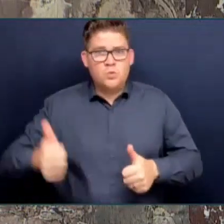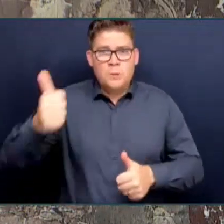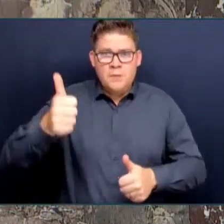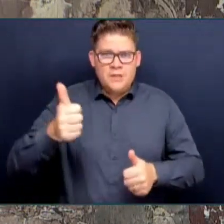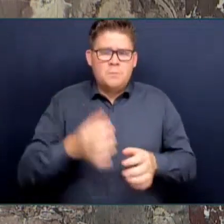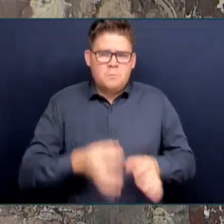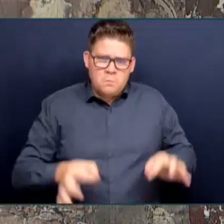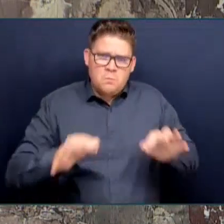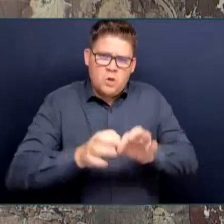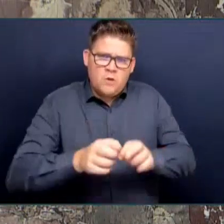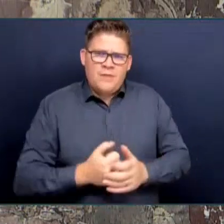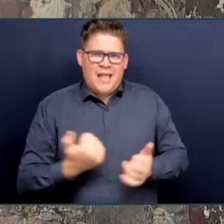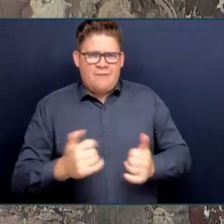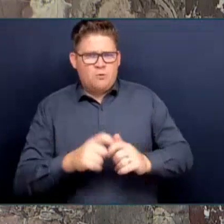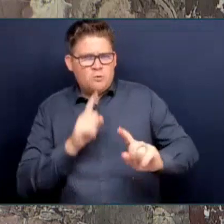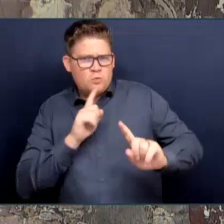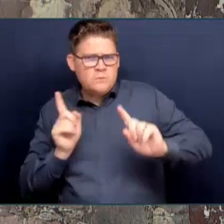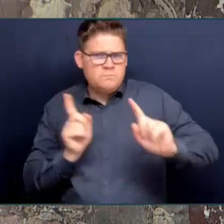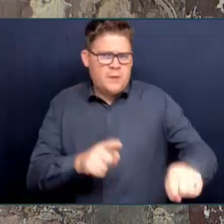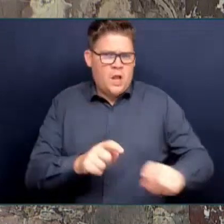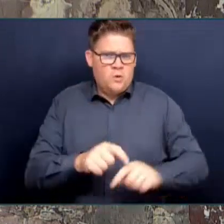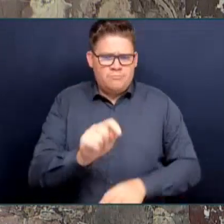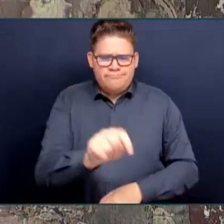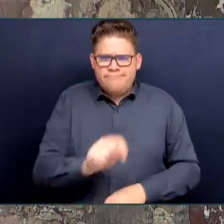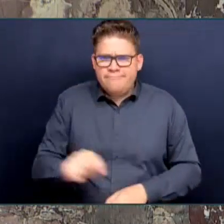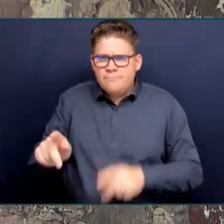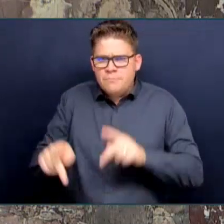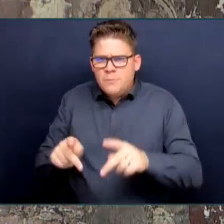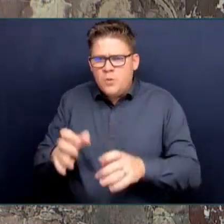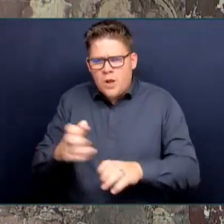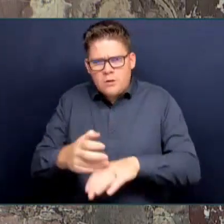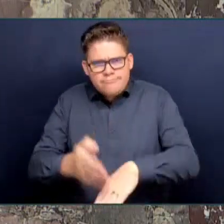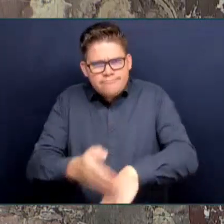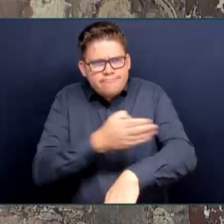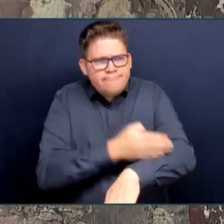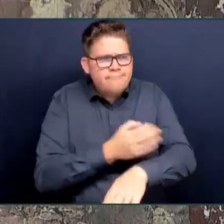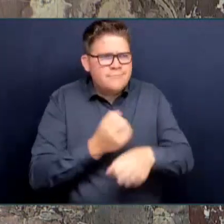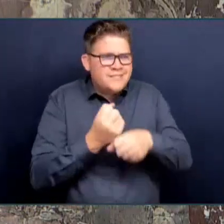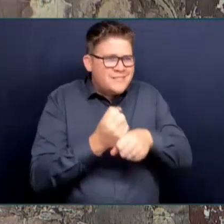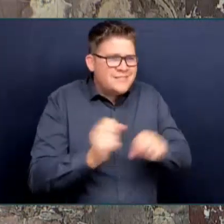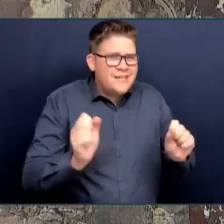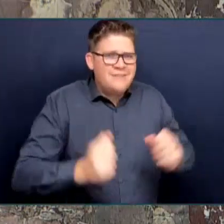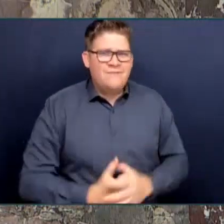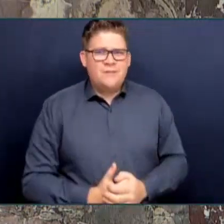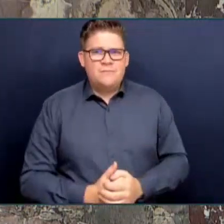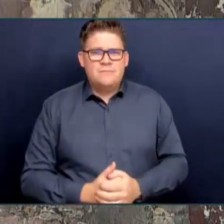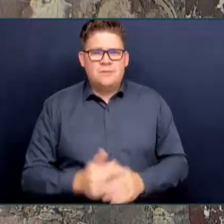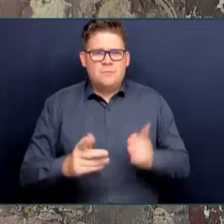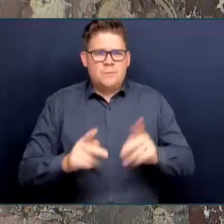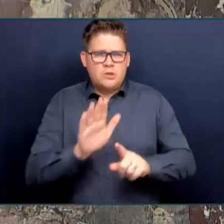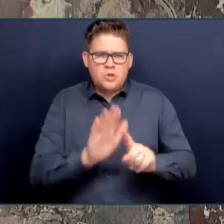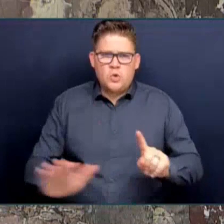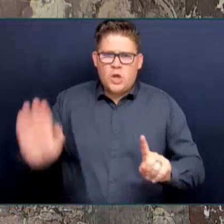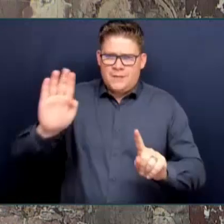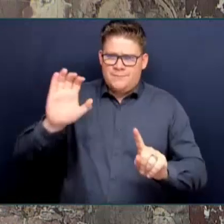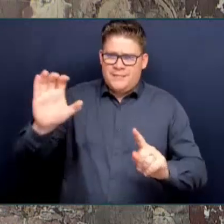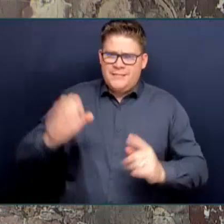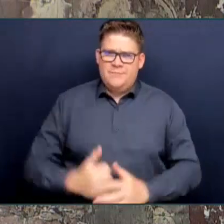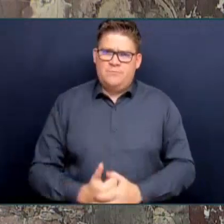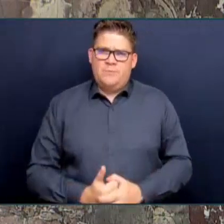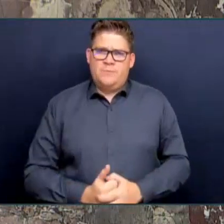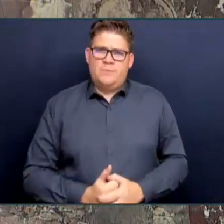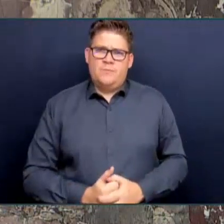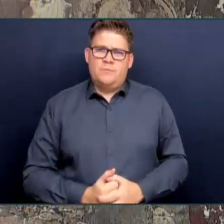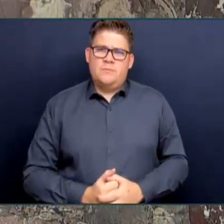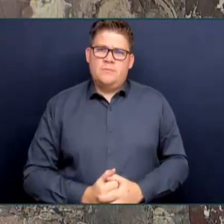leadership from across the province. This is Deputy Commissioner Dwayne McDonald, the commanding officer of the BCRCMP Surrey, who notes, just like the member